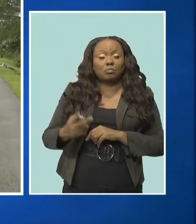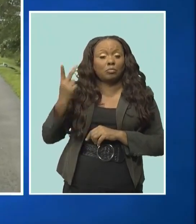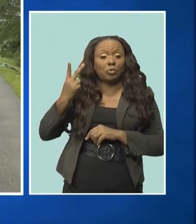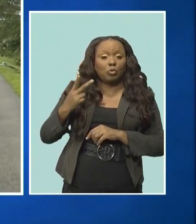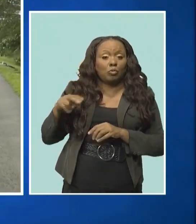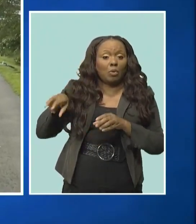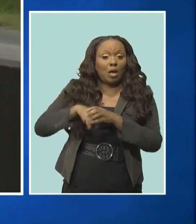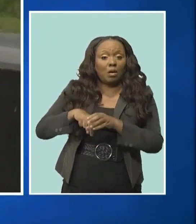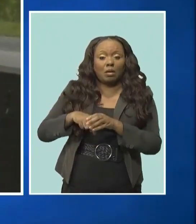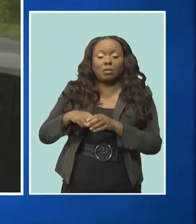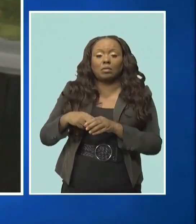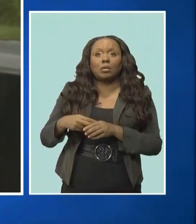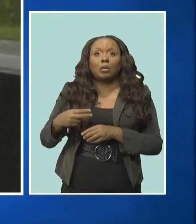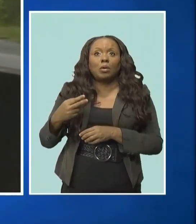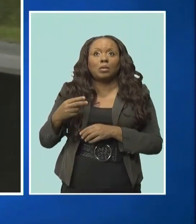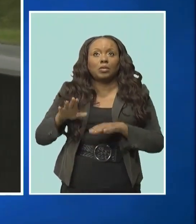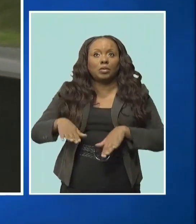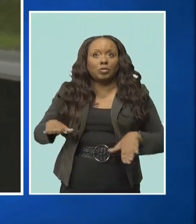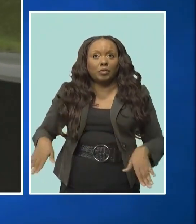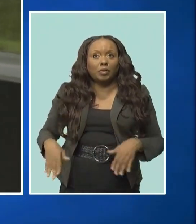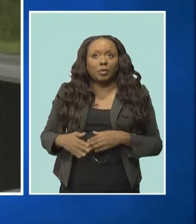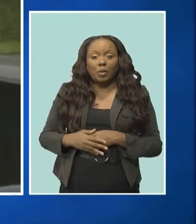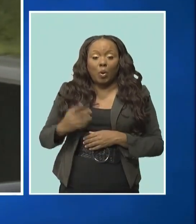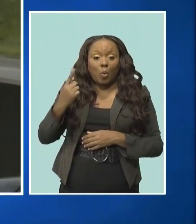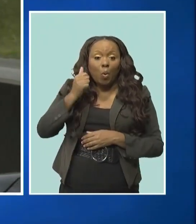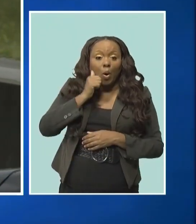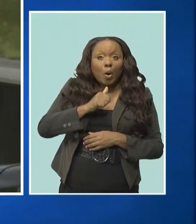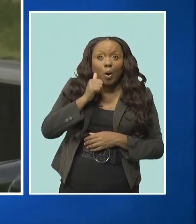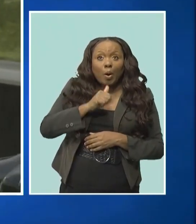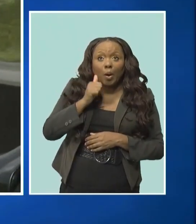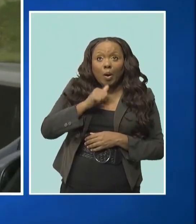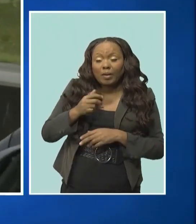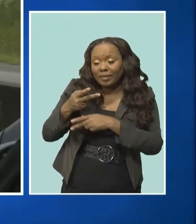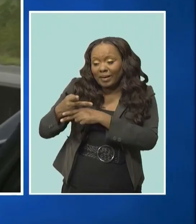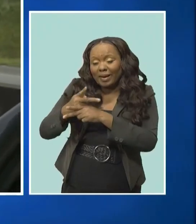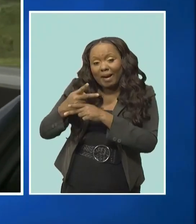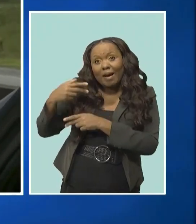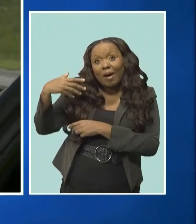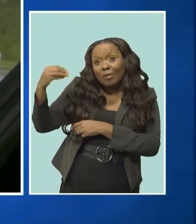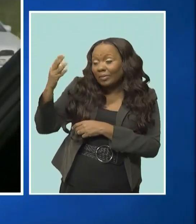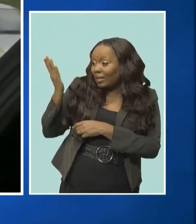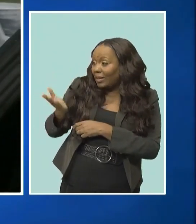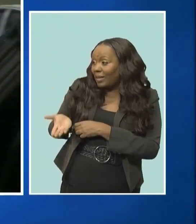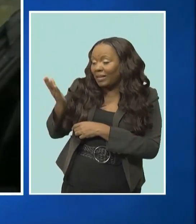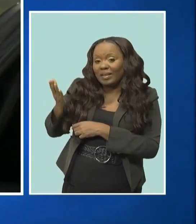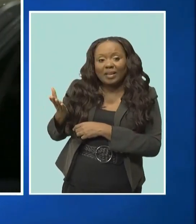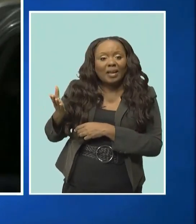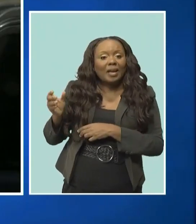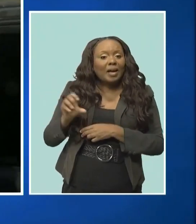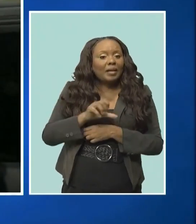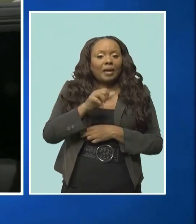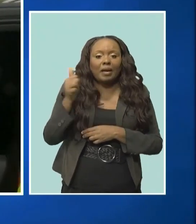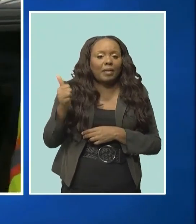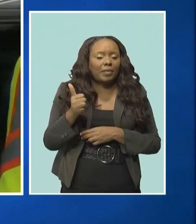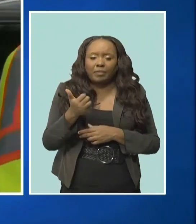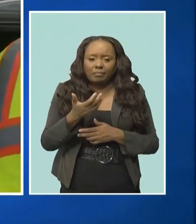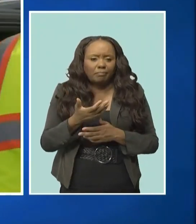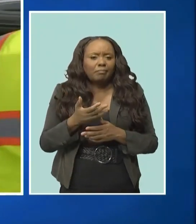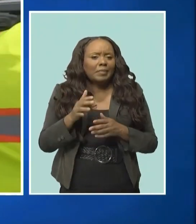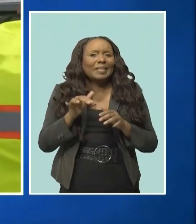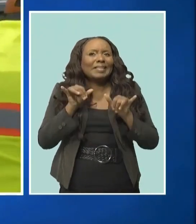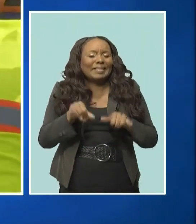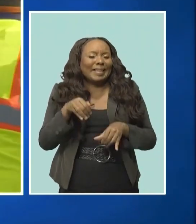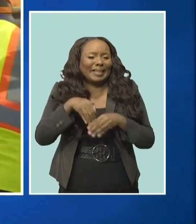both children. 1 girl was attended to outside of the vehicle, while the others were not moved. The injuries did not appear